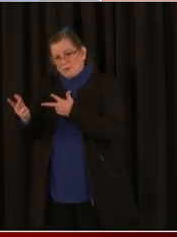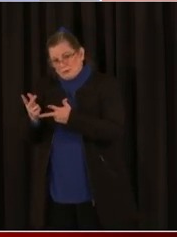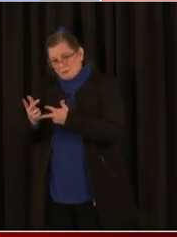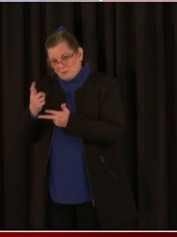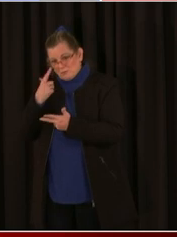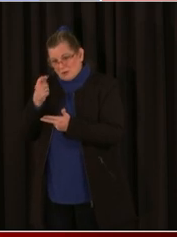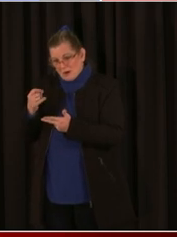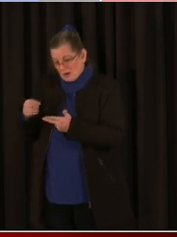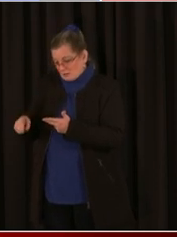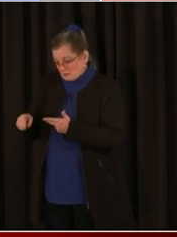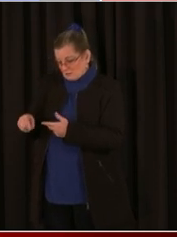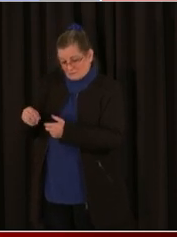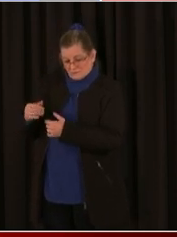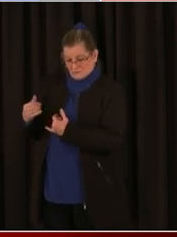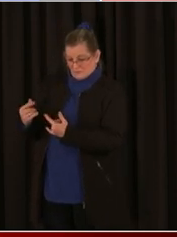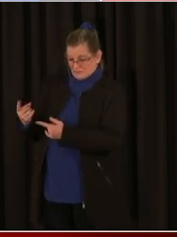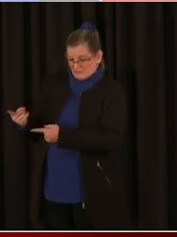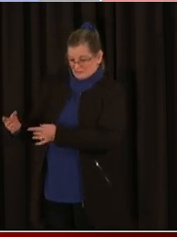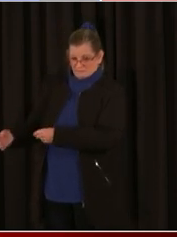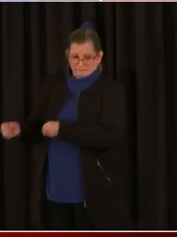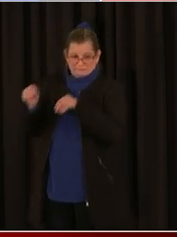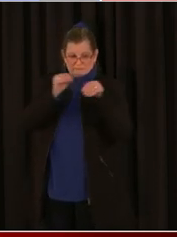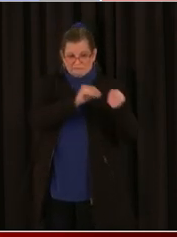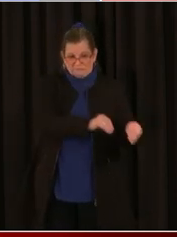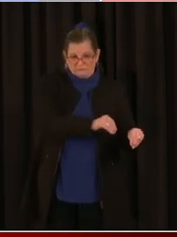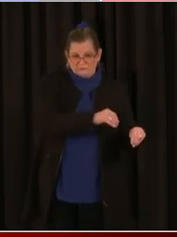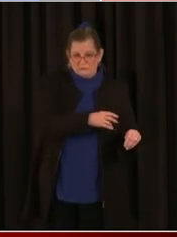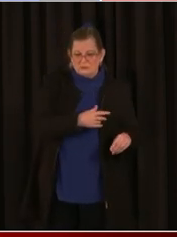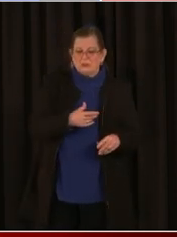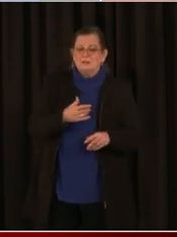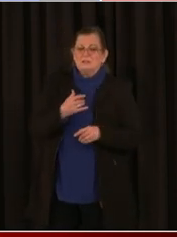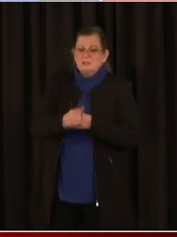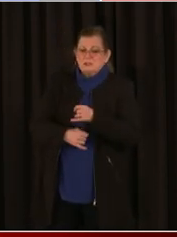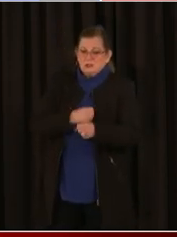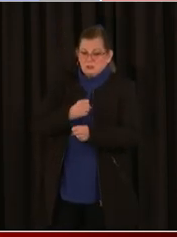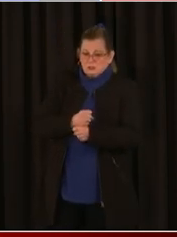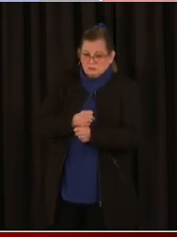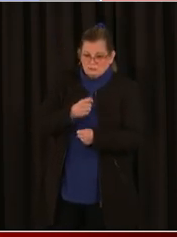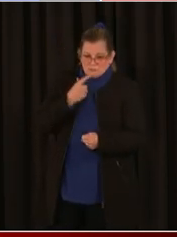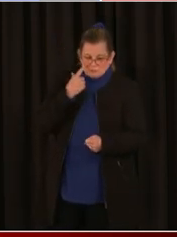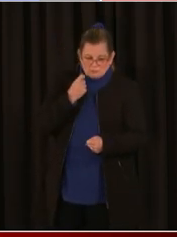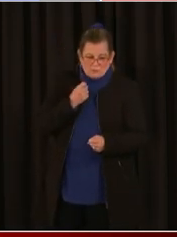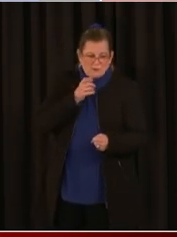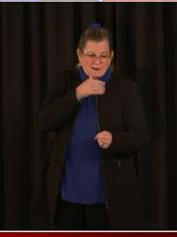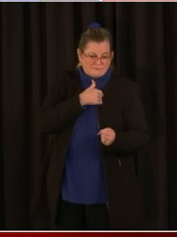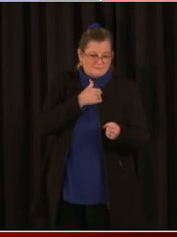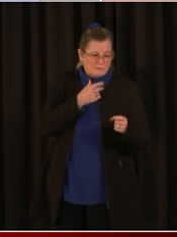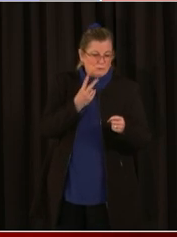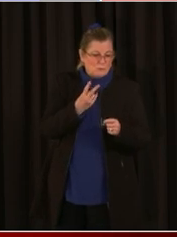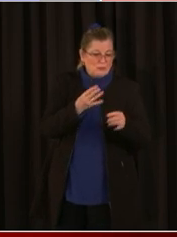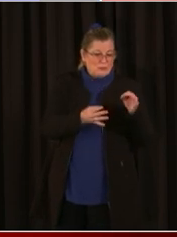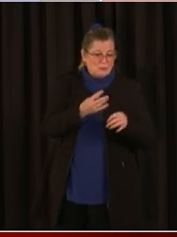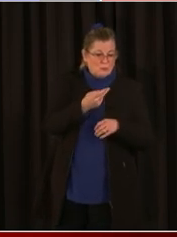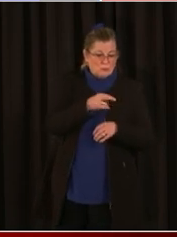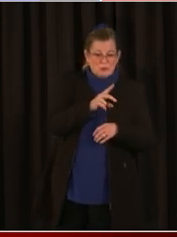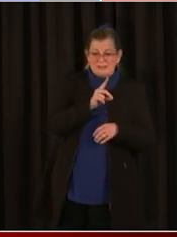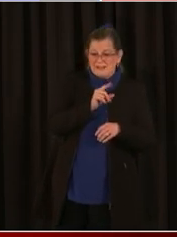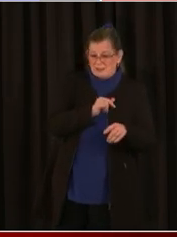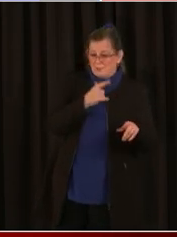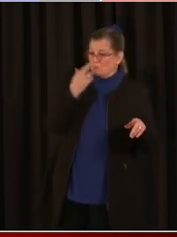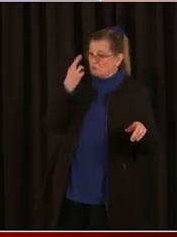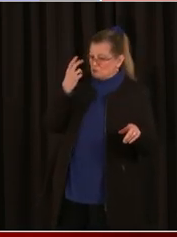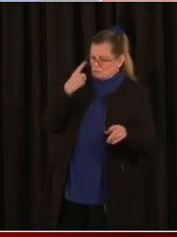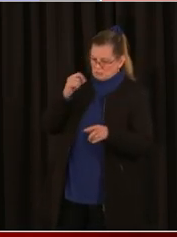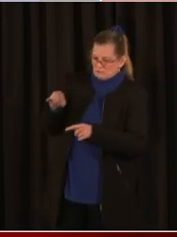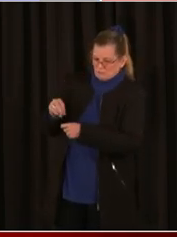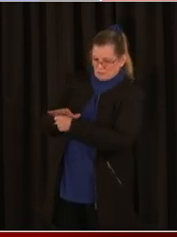the different committees, and therefore more opportunity for the public to testify in matters before the council. And that is reflected